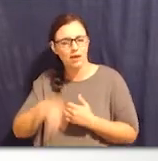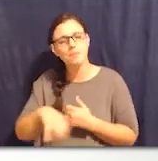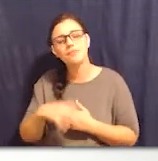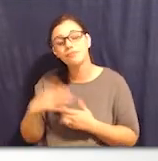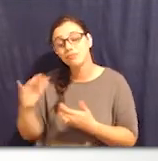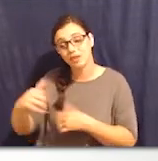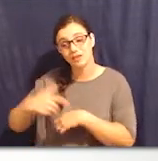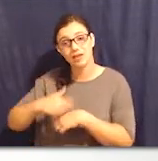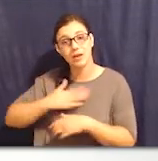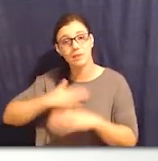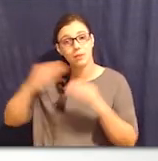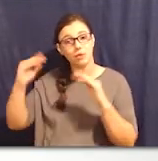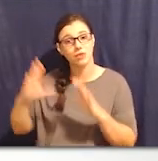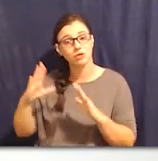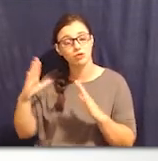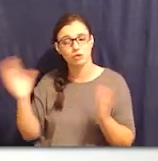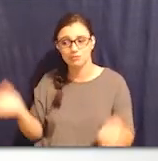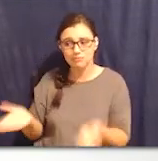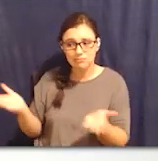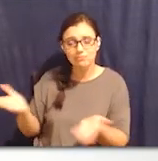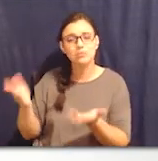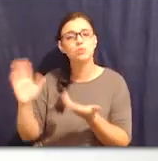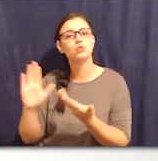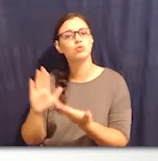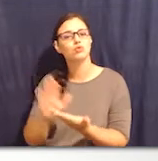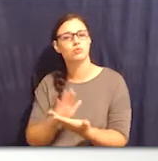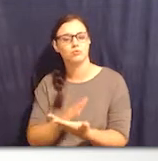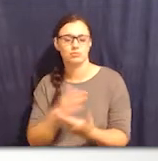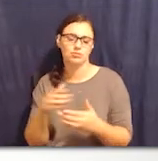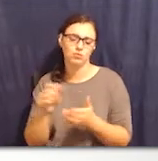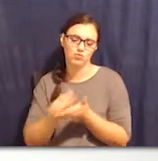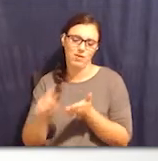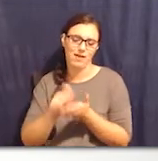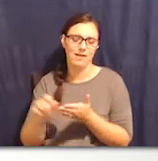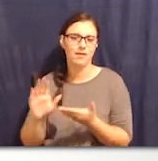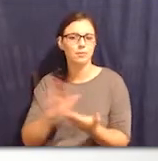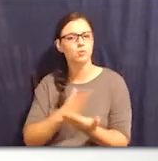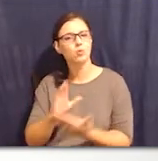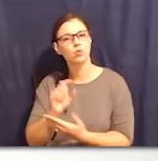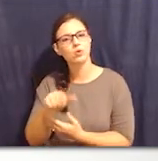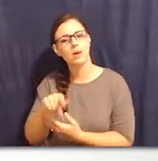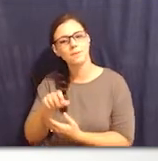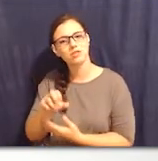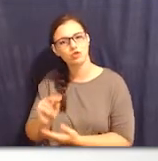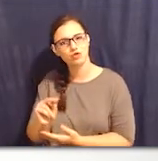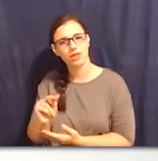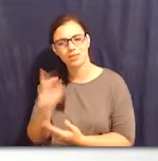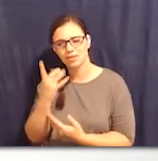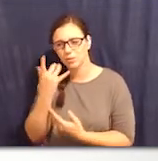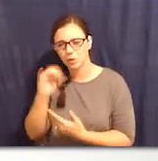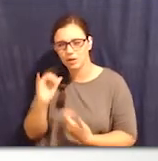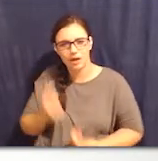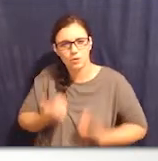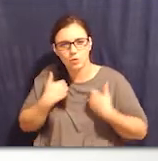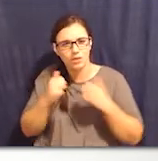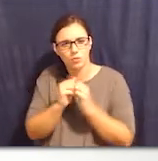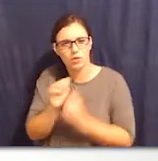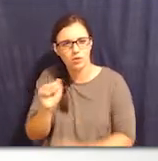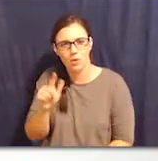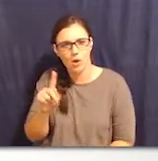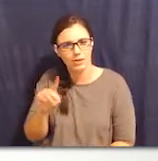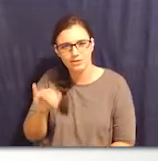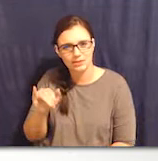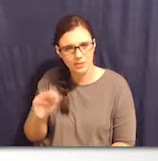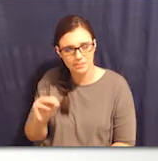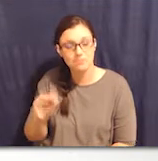hard. At the time, my professor suggested that I write a musical composition to express what it was